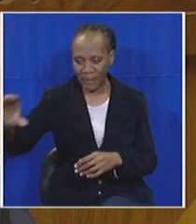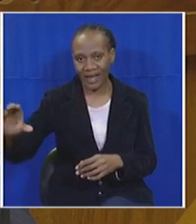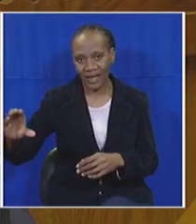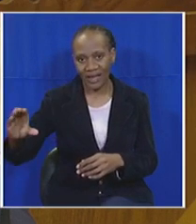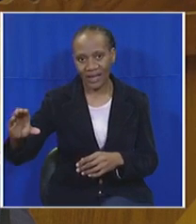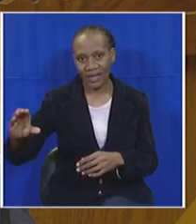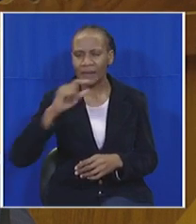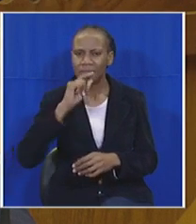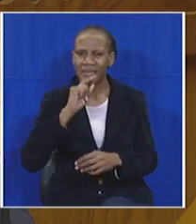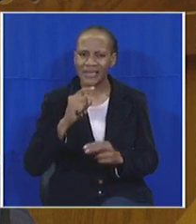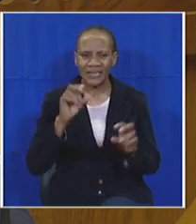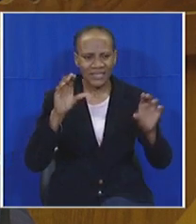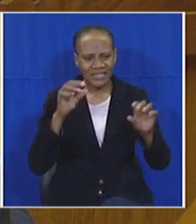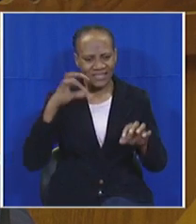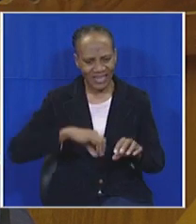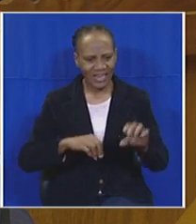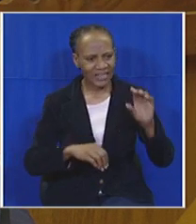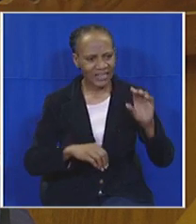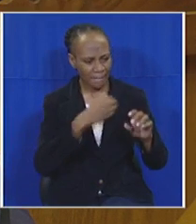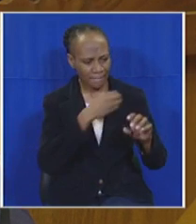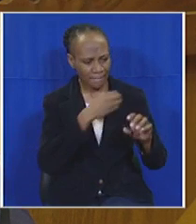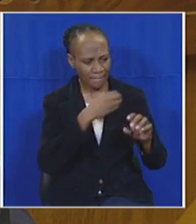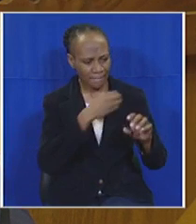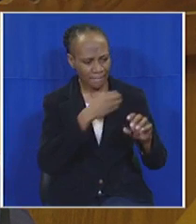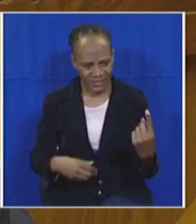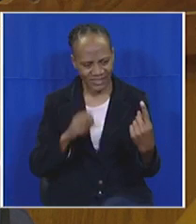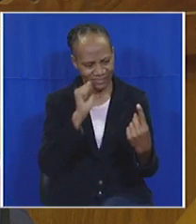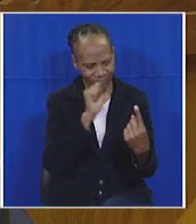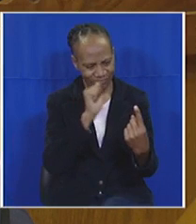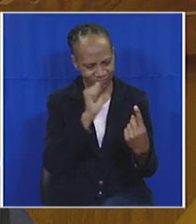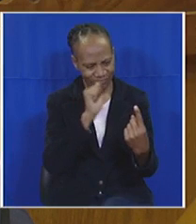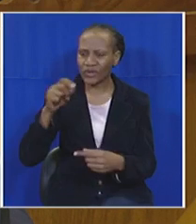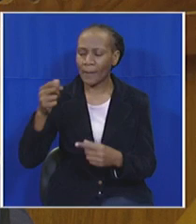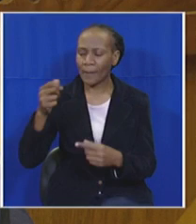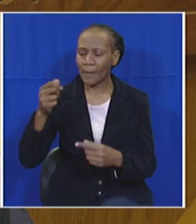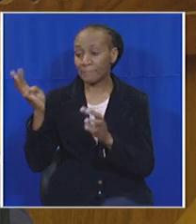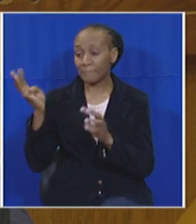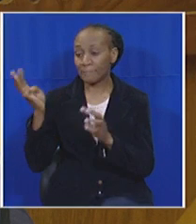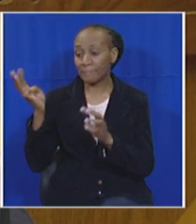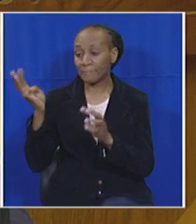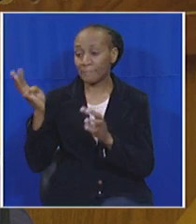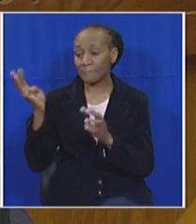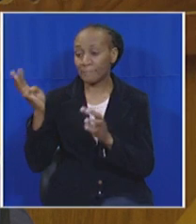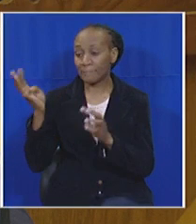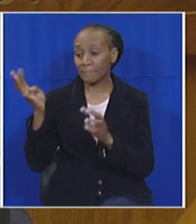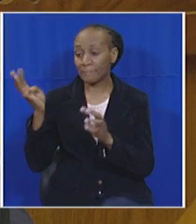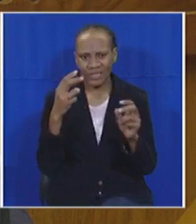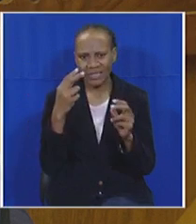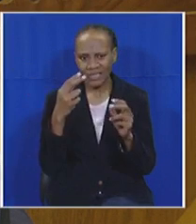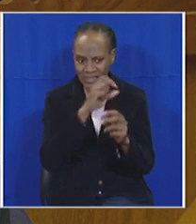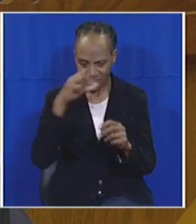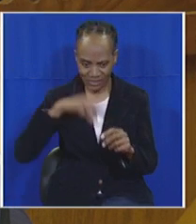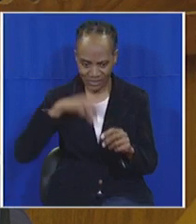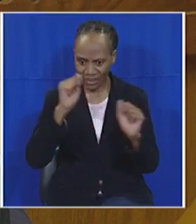than double the salary of the president or a highest paid municipality manager. Tell us, Minister, how such